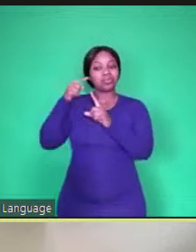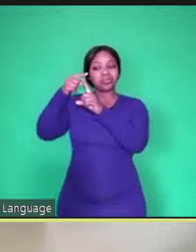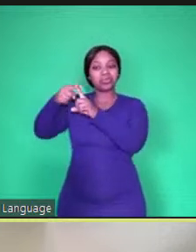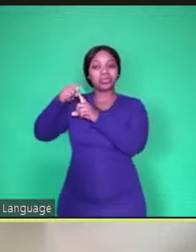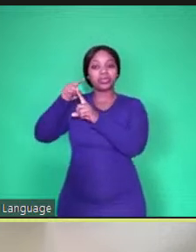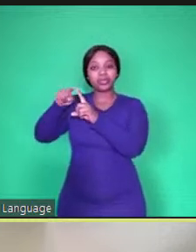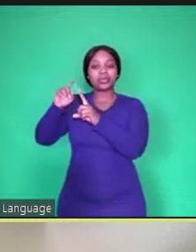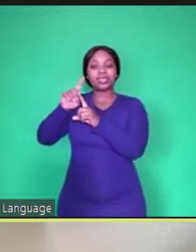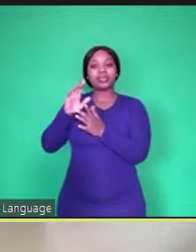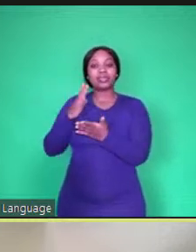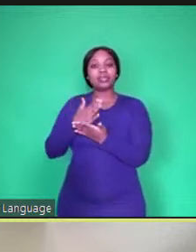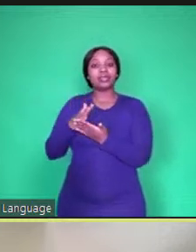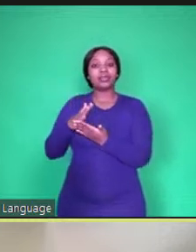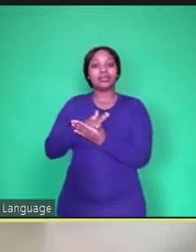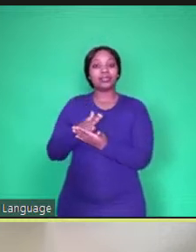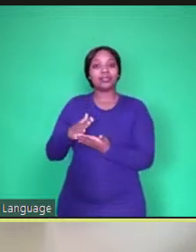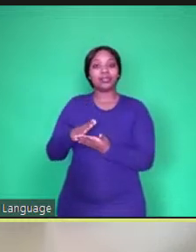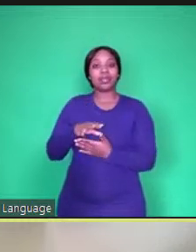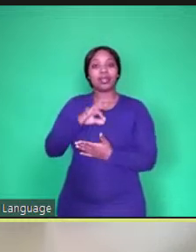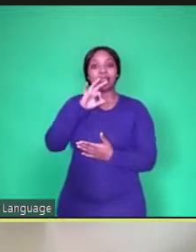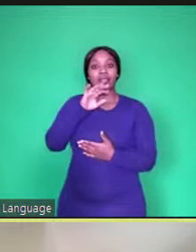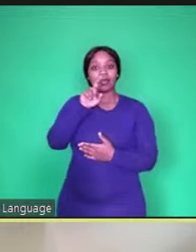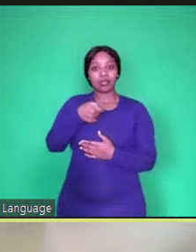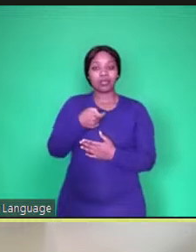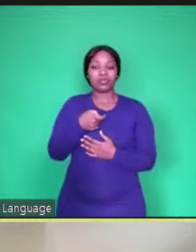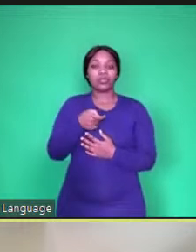sample of 3,800,